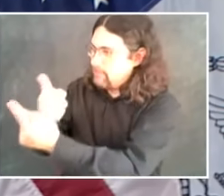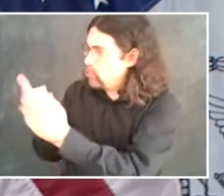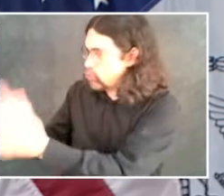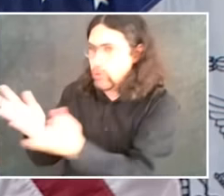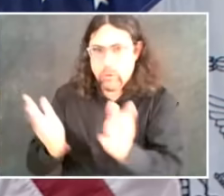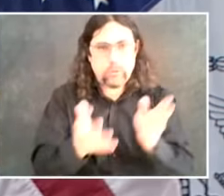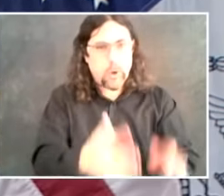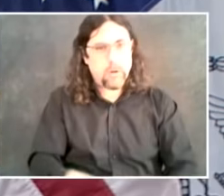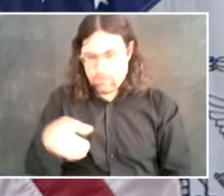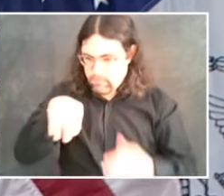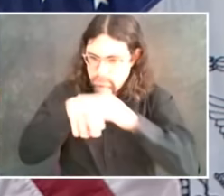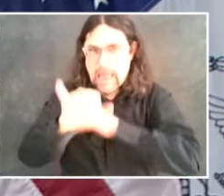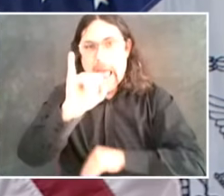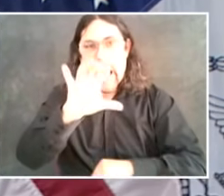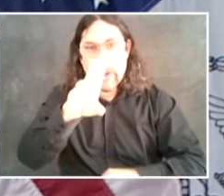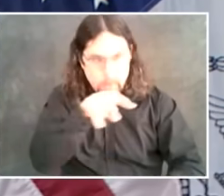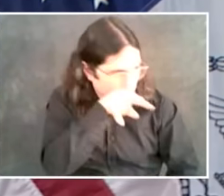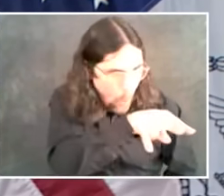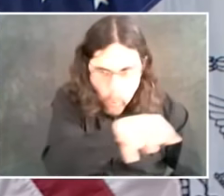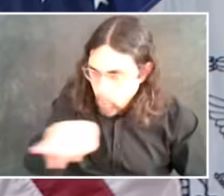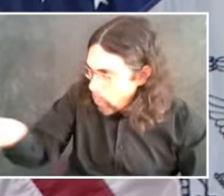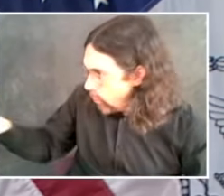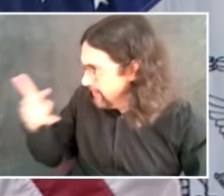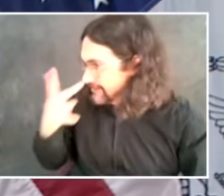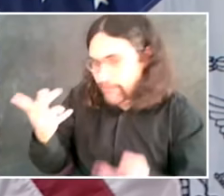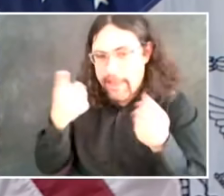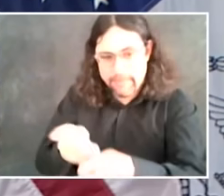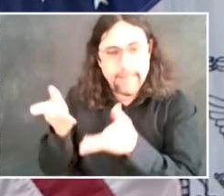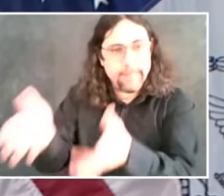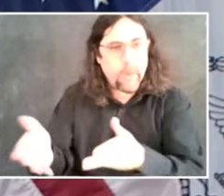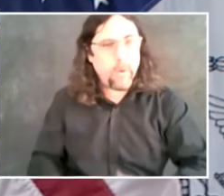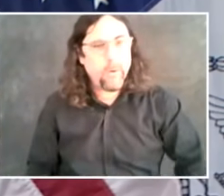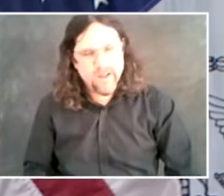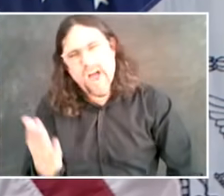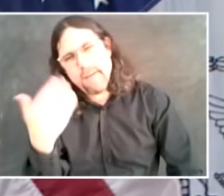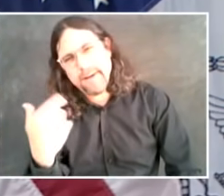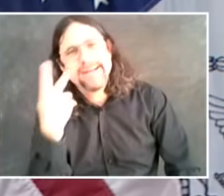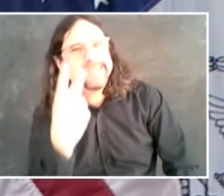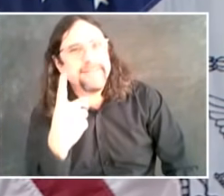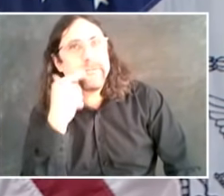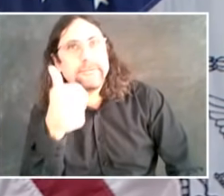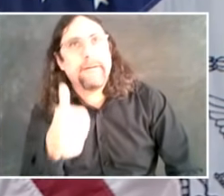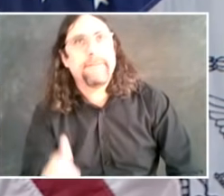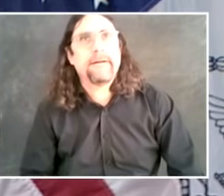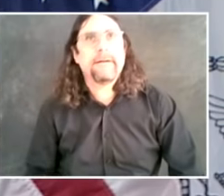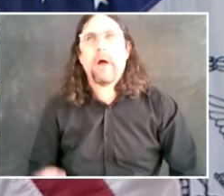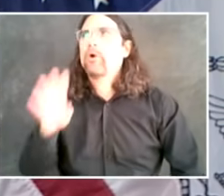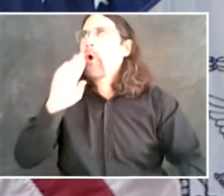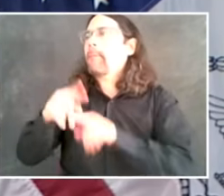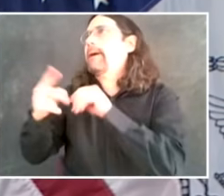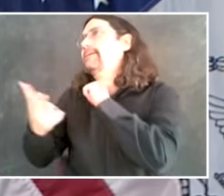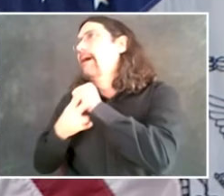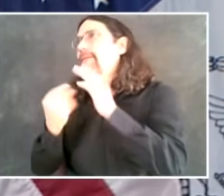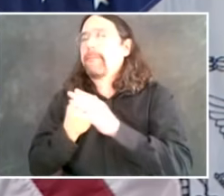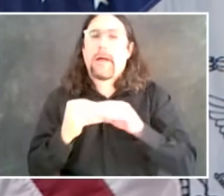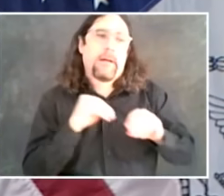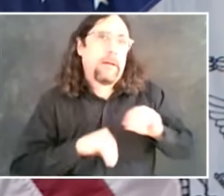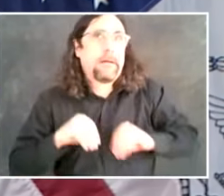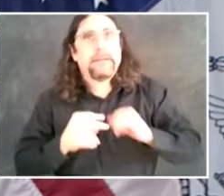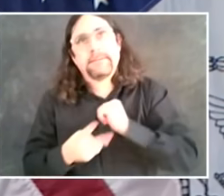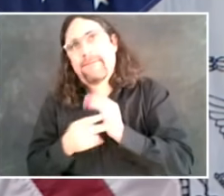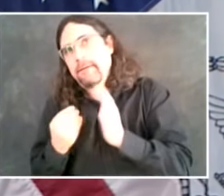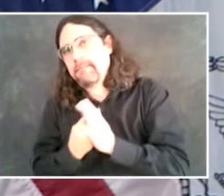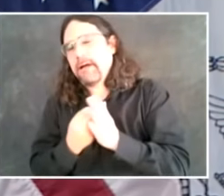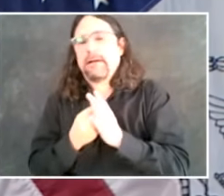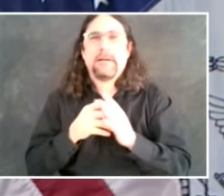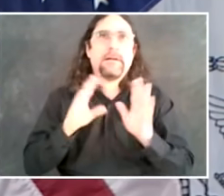which is pretty transparent, to save money rather than to protect people, to risk the future of New